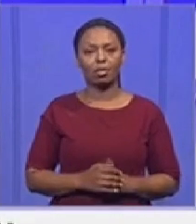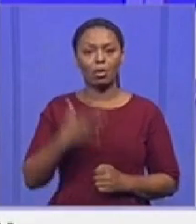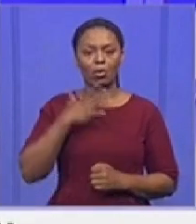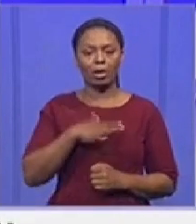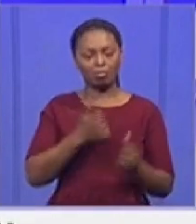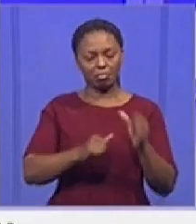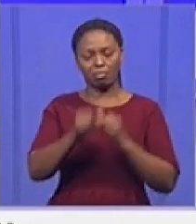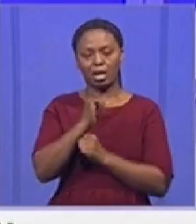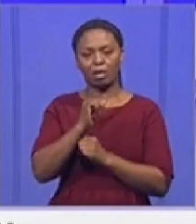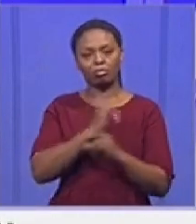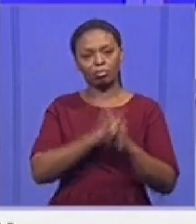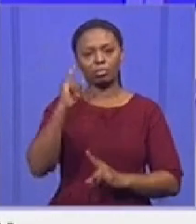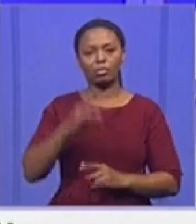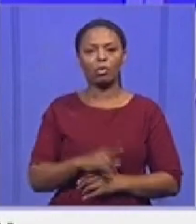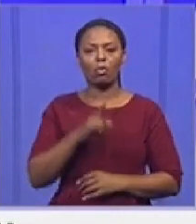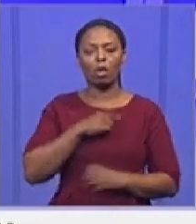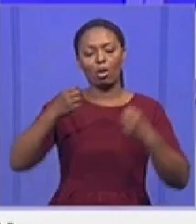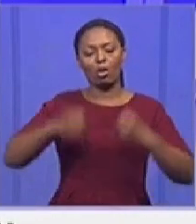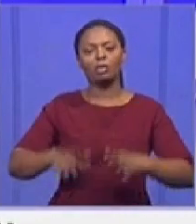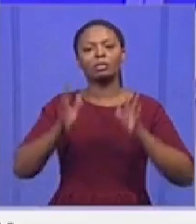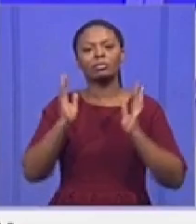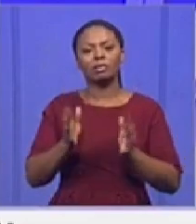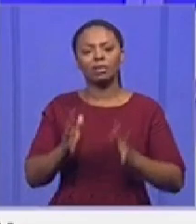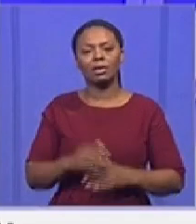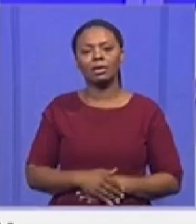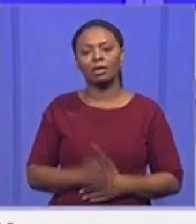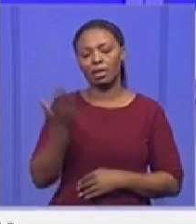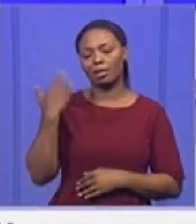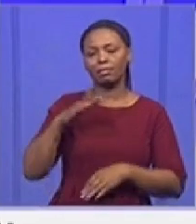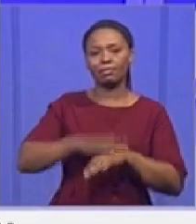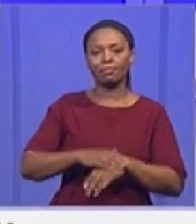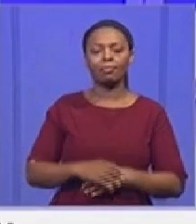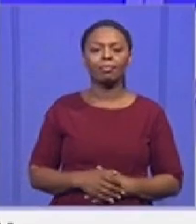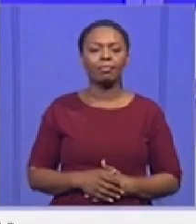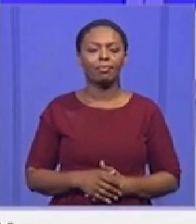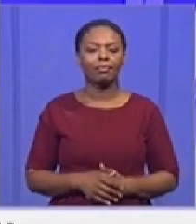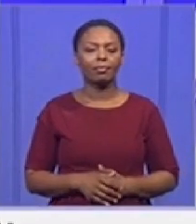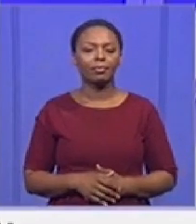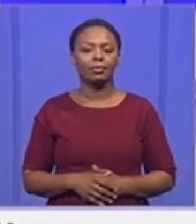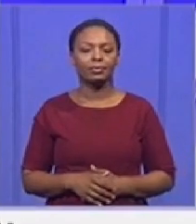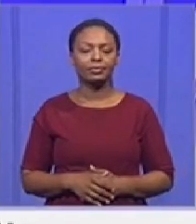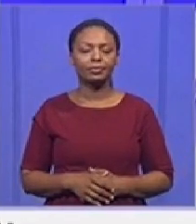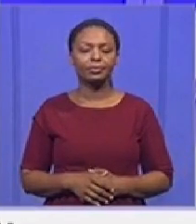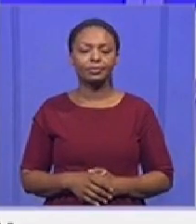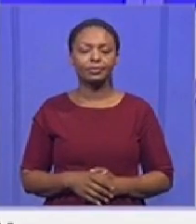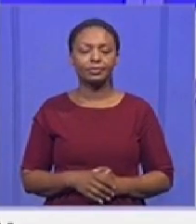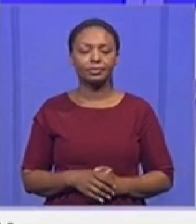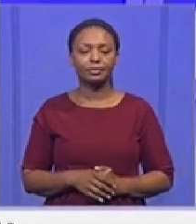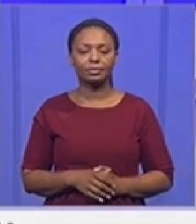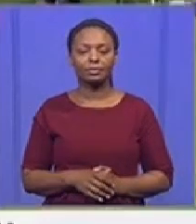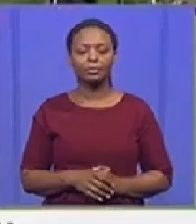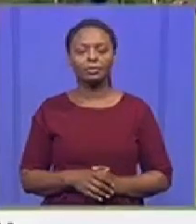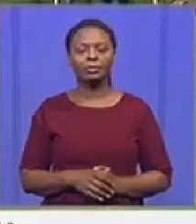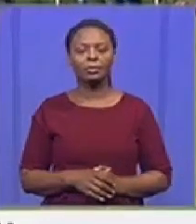ipusuletsa morago ga go latlhegelwa kgatlhanong le setlhopha se mo legatong la ntlha la paka e.